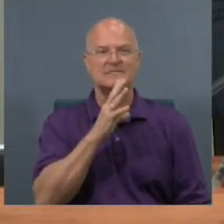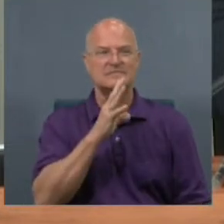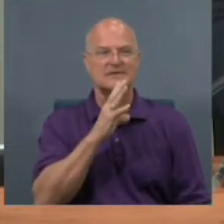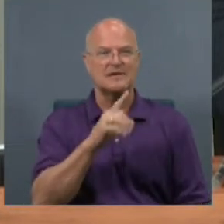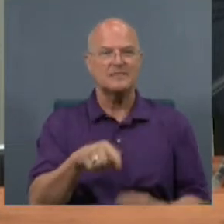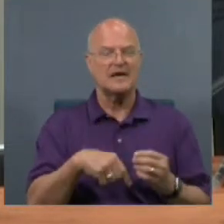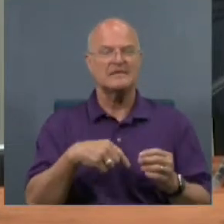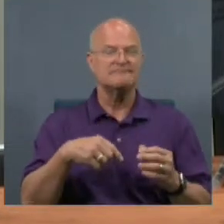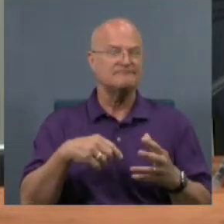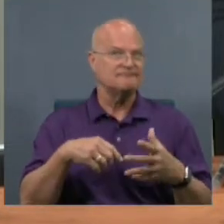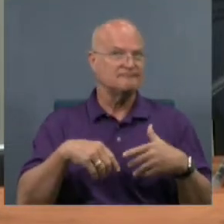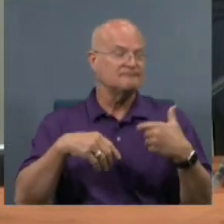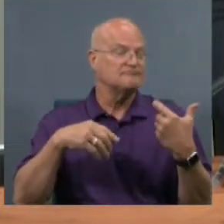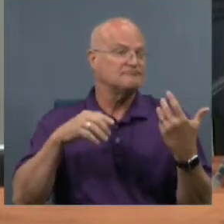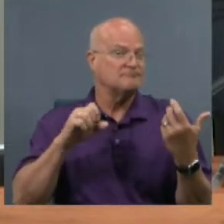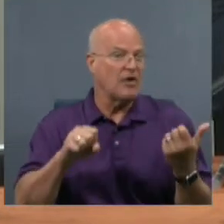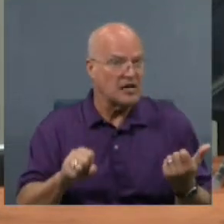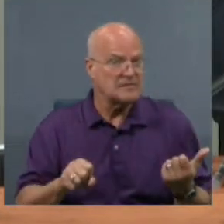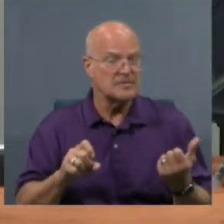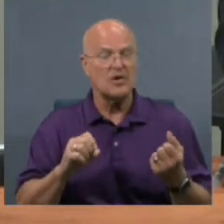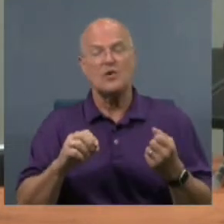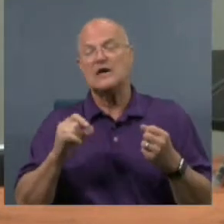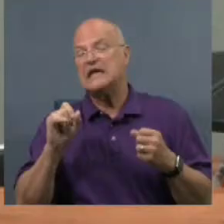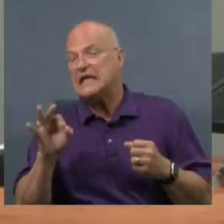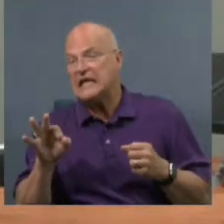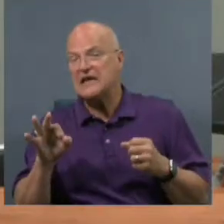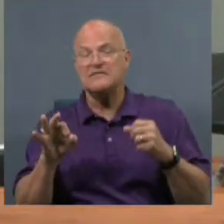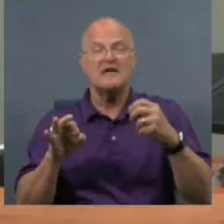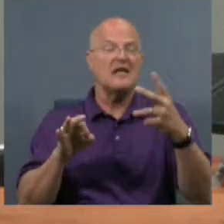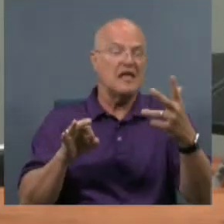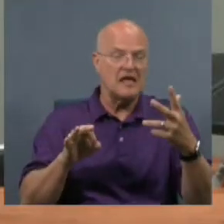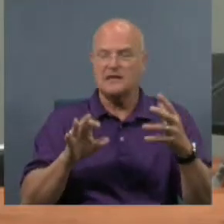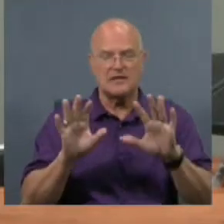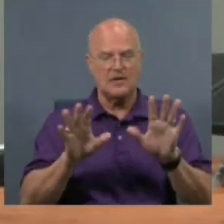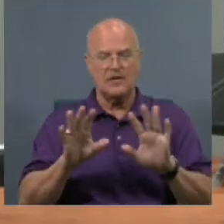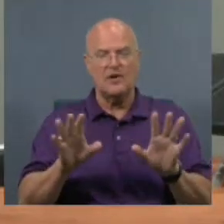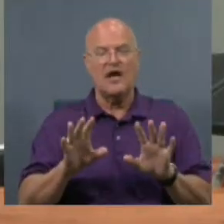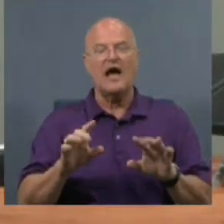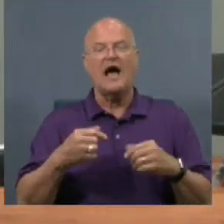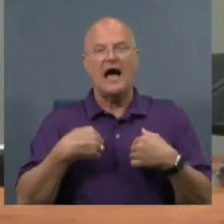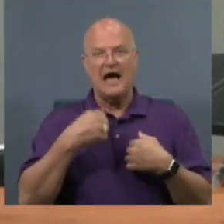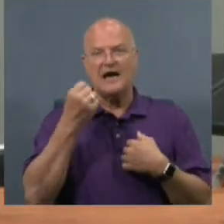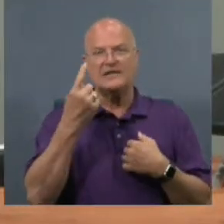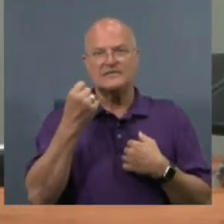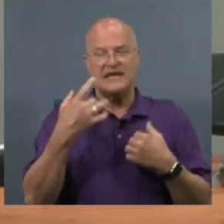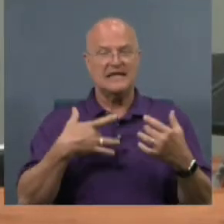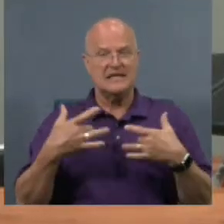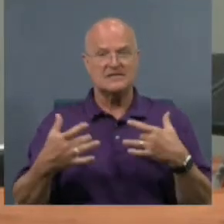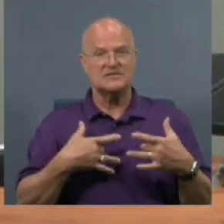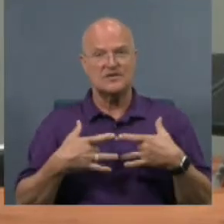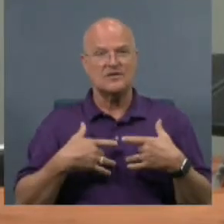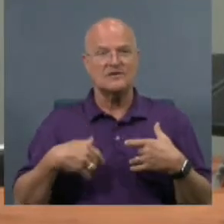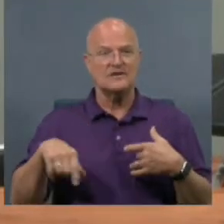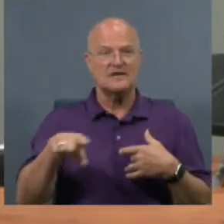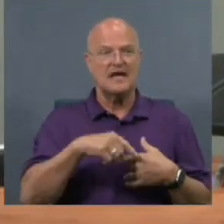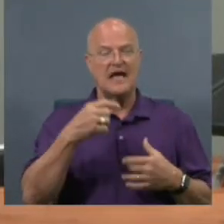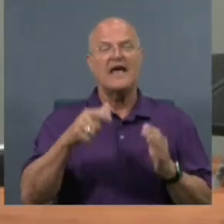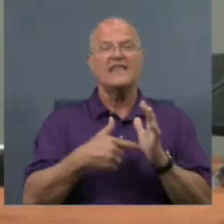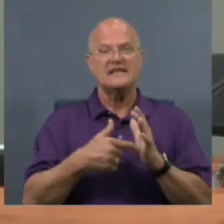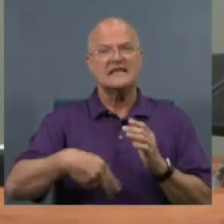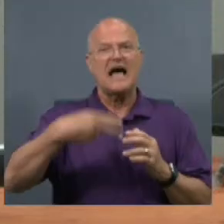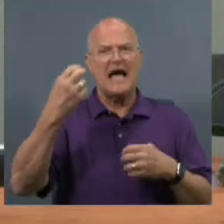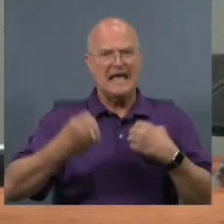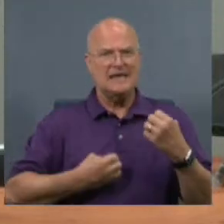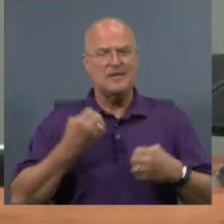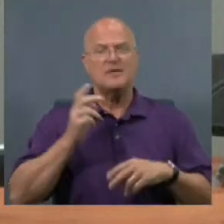of hypotheticals or if so or if they build it. And so I understand her concern, and everybody, I know that this is a high